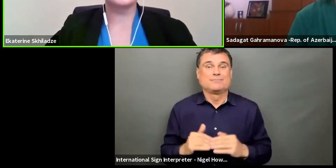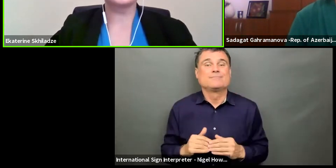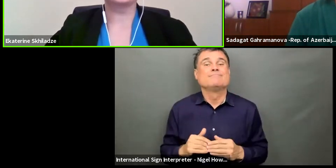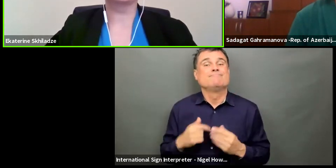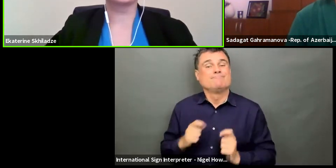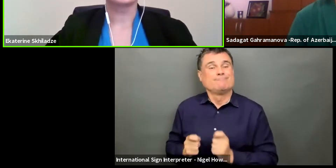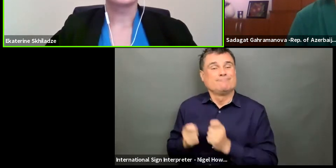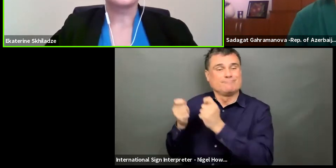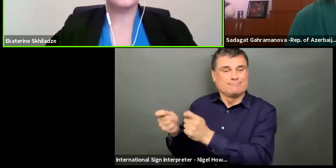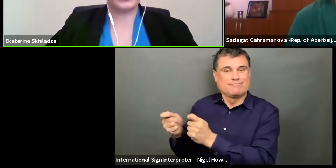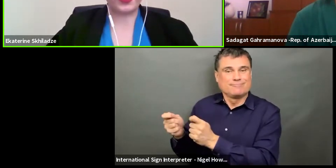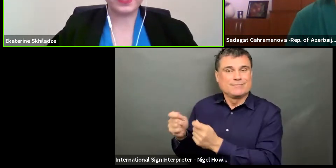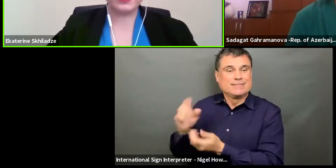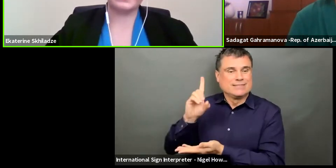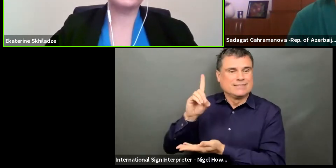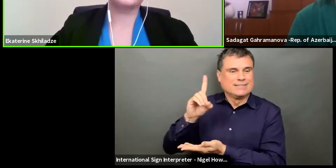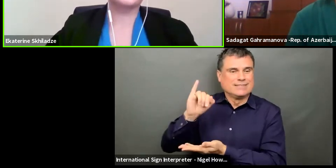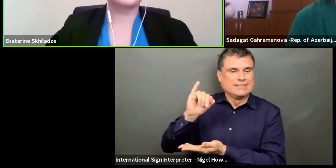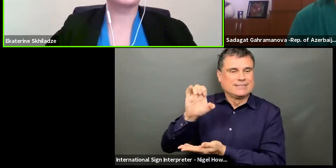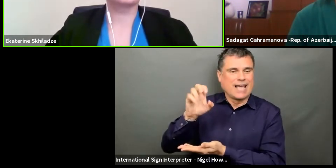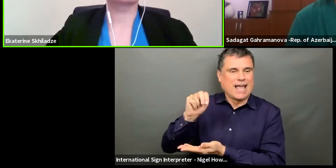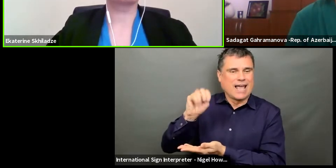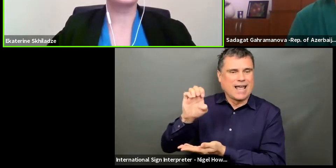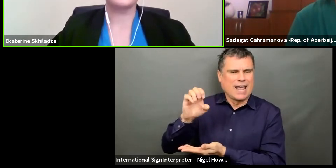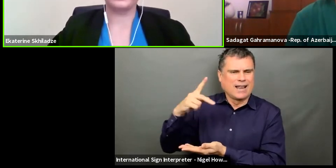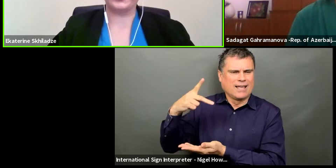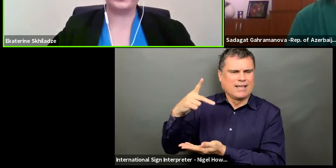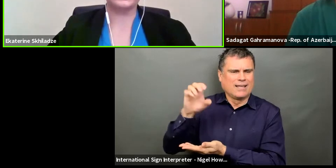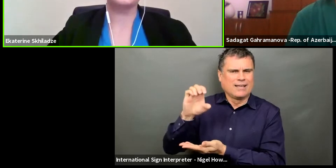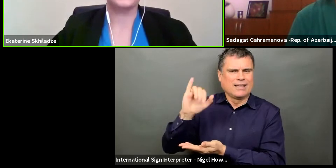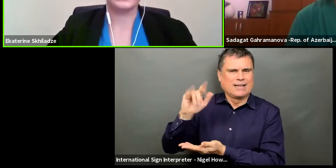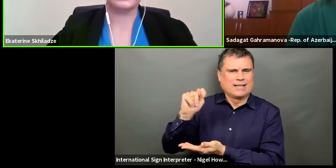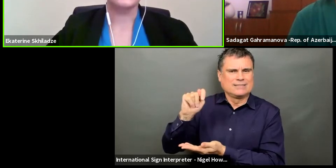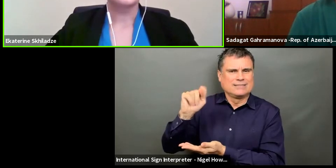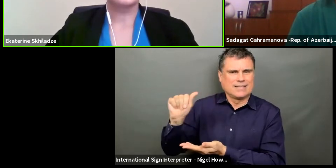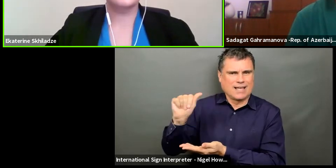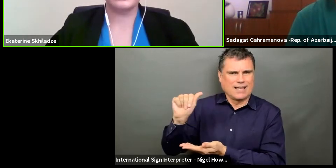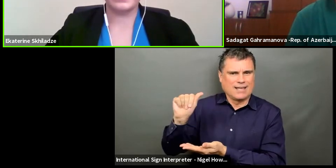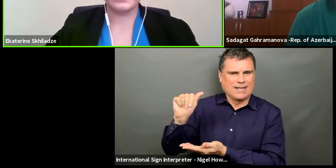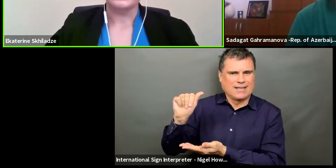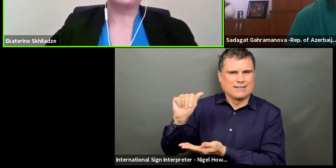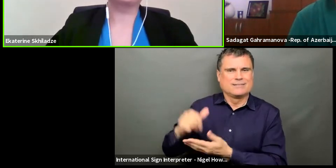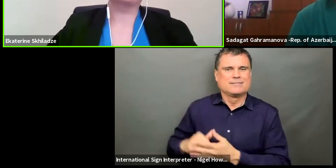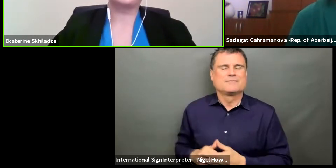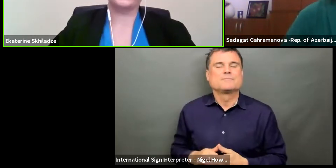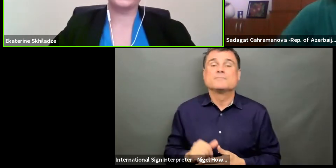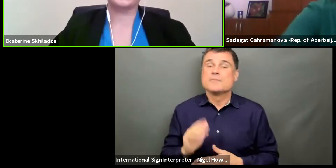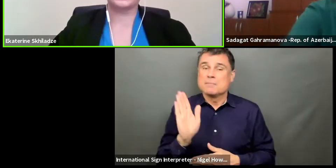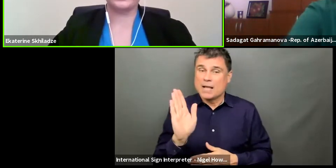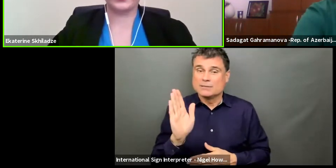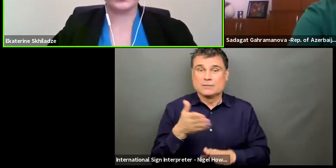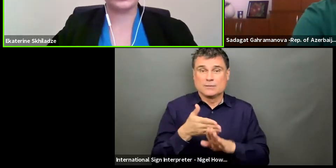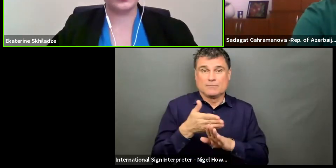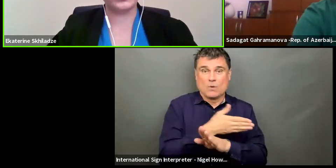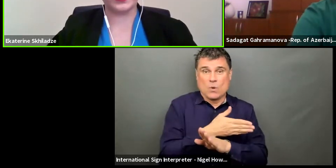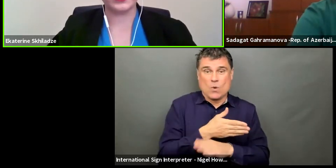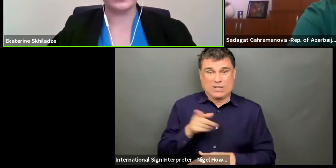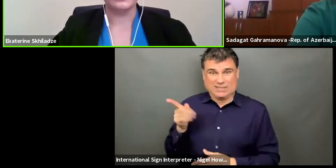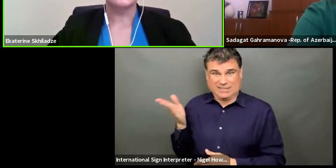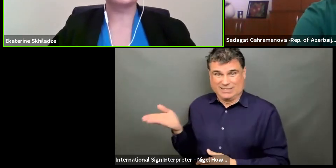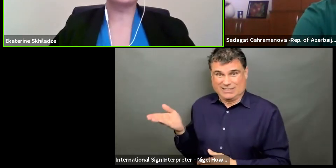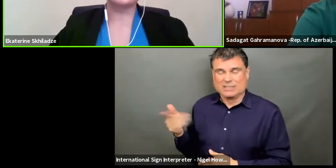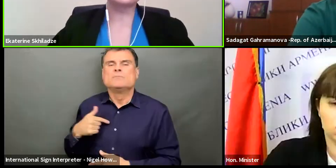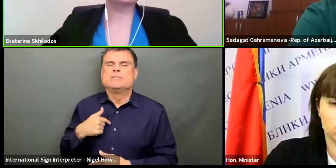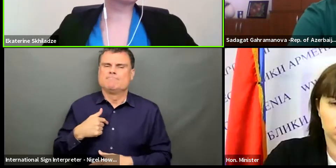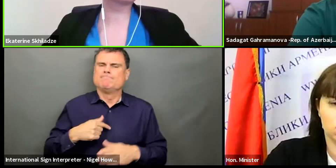for keynote address, as requested by the organizers, please allow me to present highlights of the proposed 10 points call to